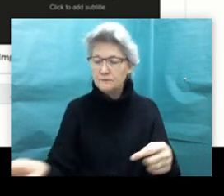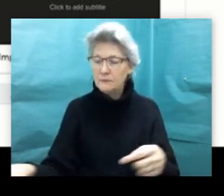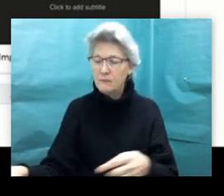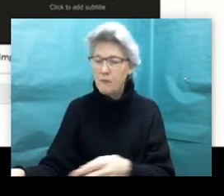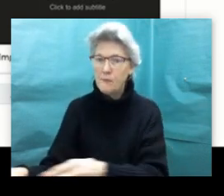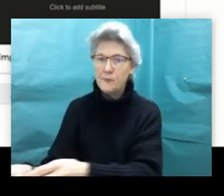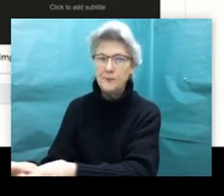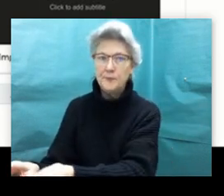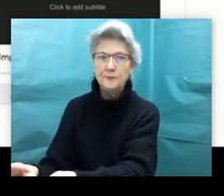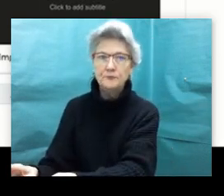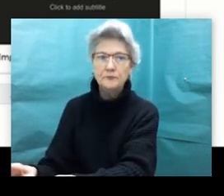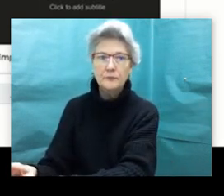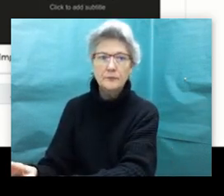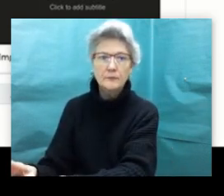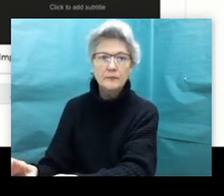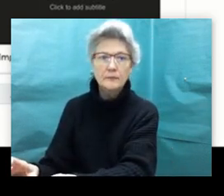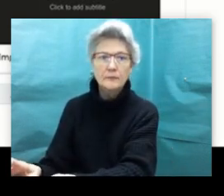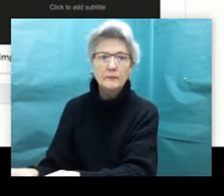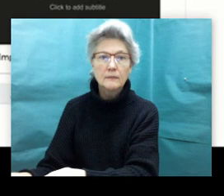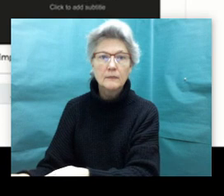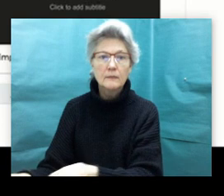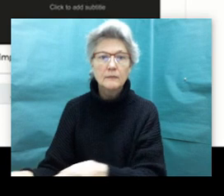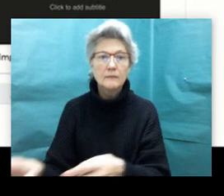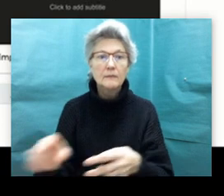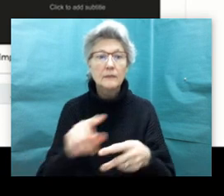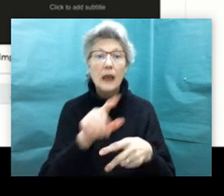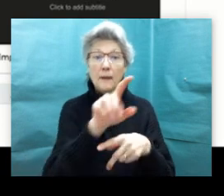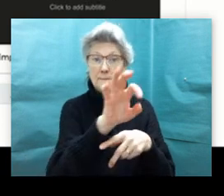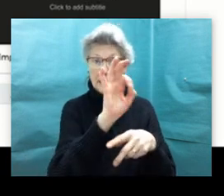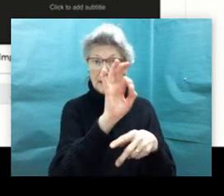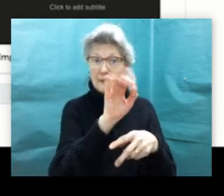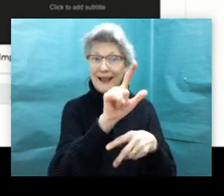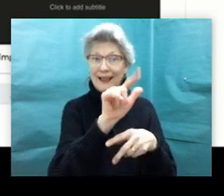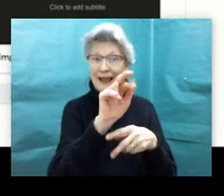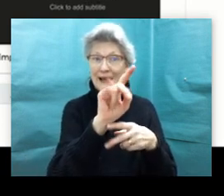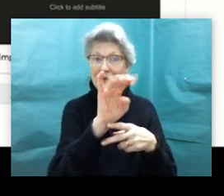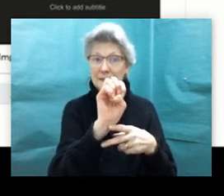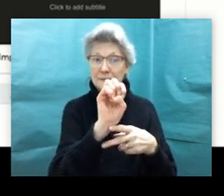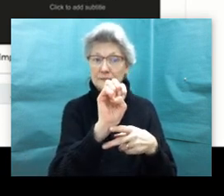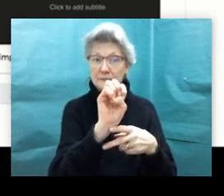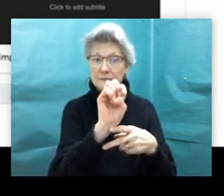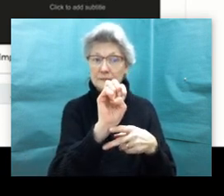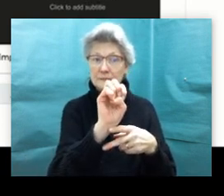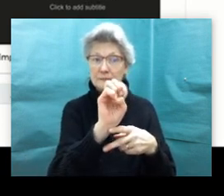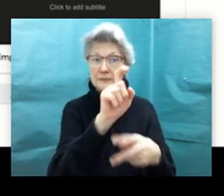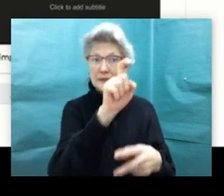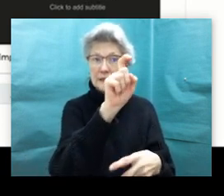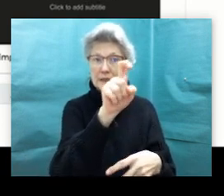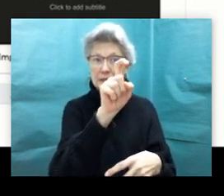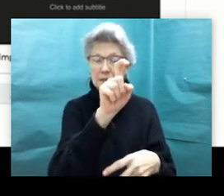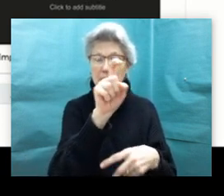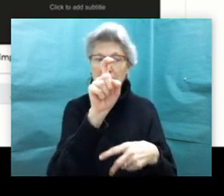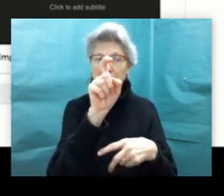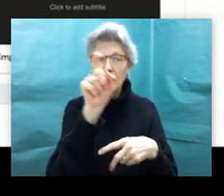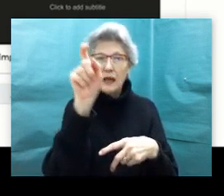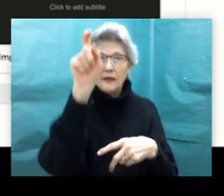some options. We're going to choose the line, and if you